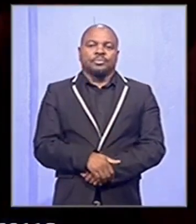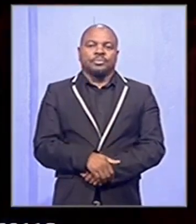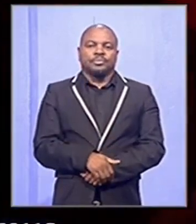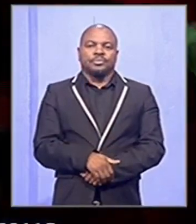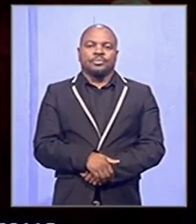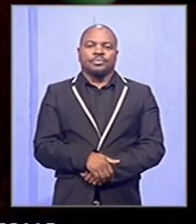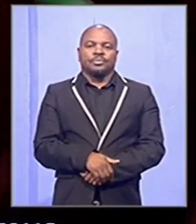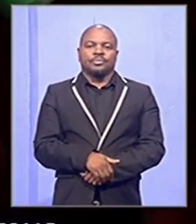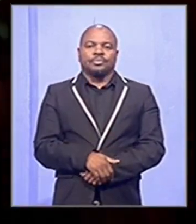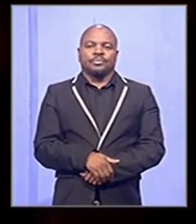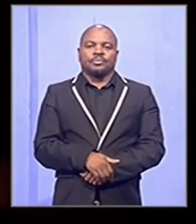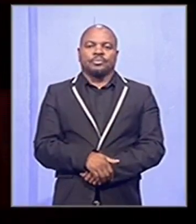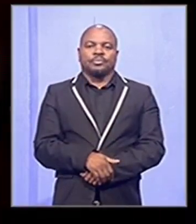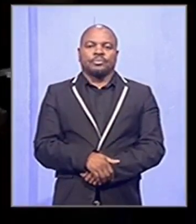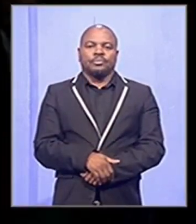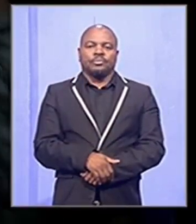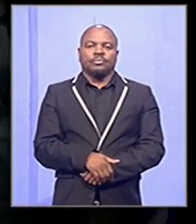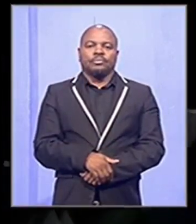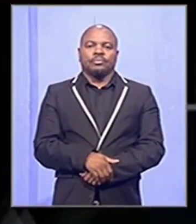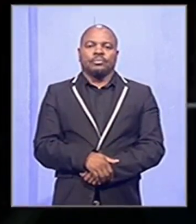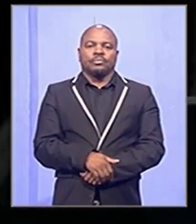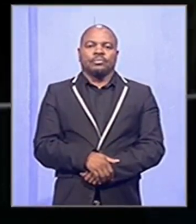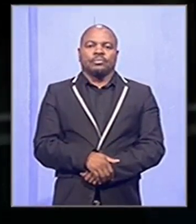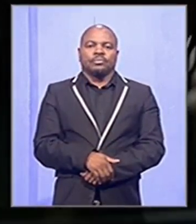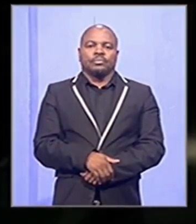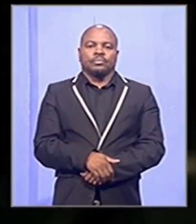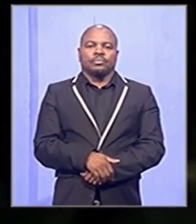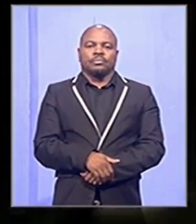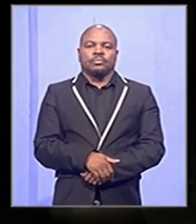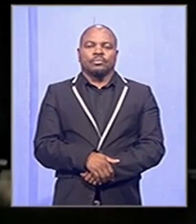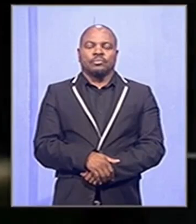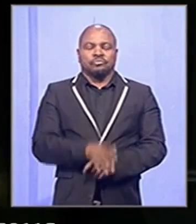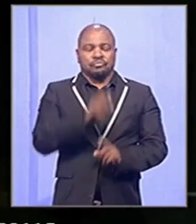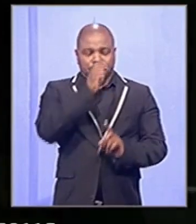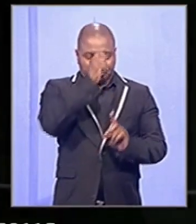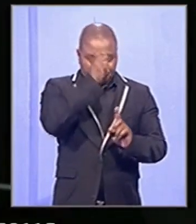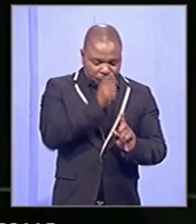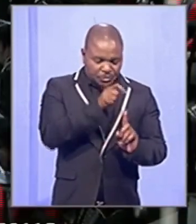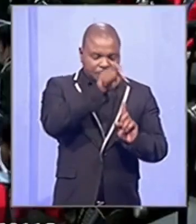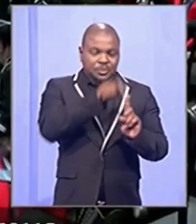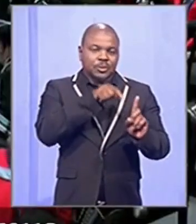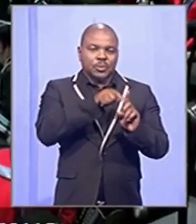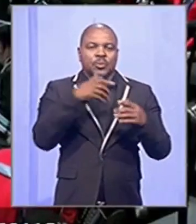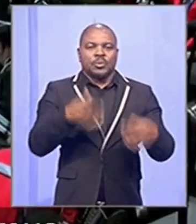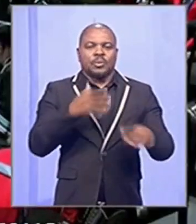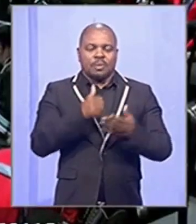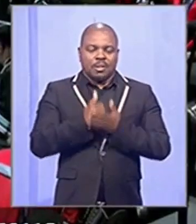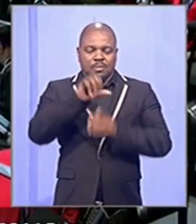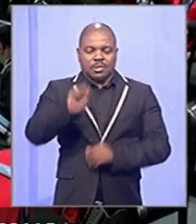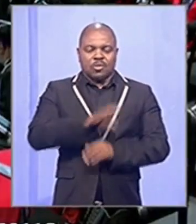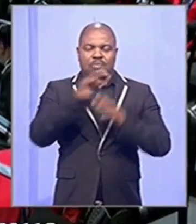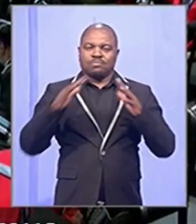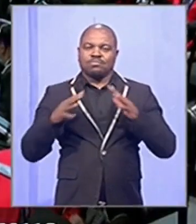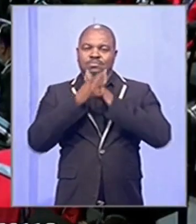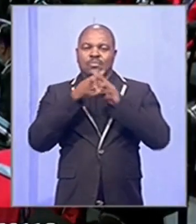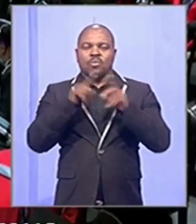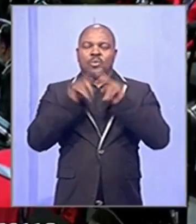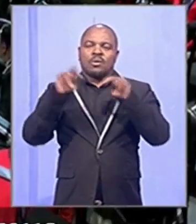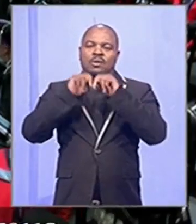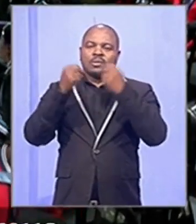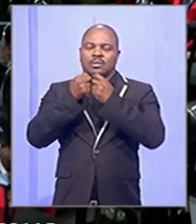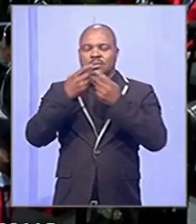Nako ena ya selemo ya ho keteka katleho le boiphihlelo ba di-universiting tse fapaneng tsa naha, mme hara batho